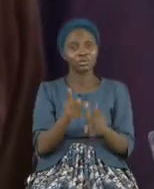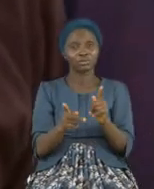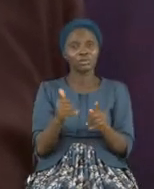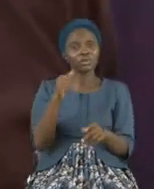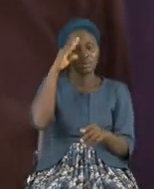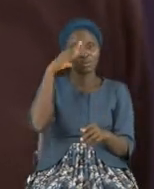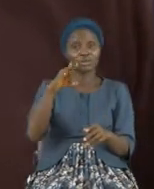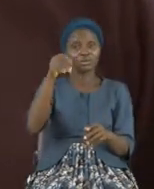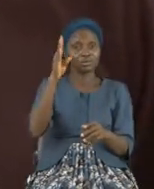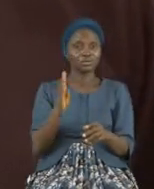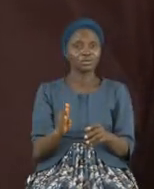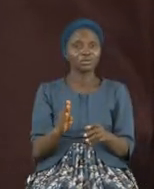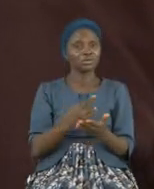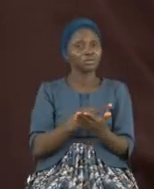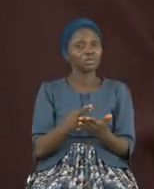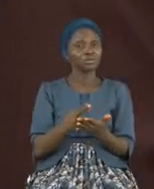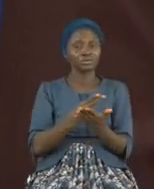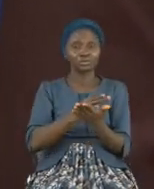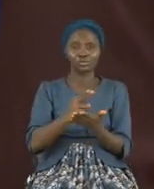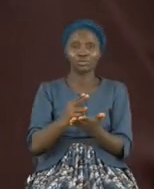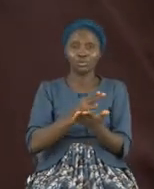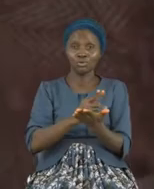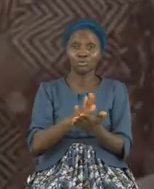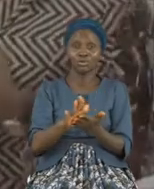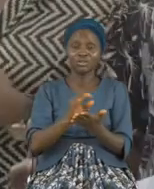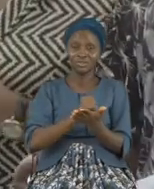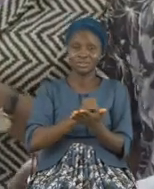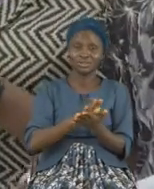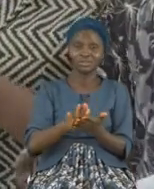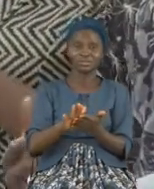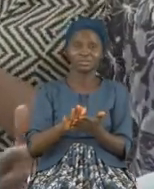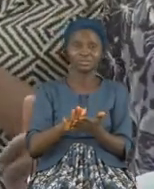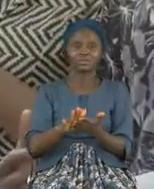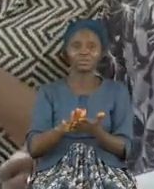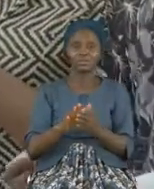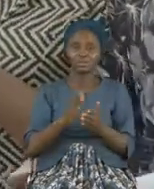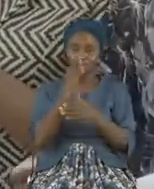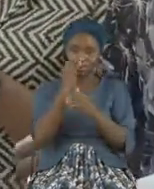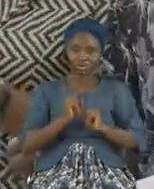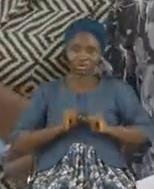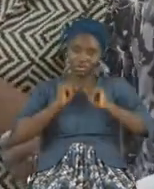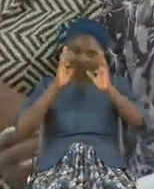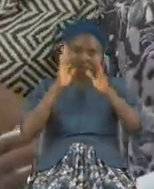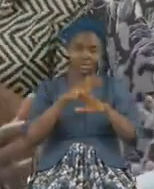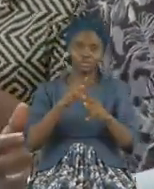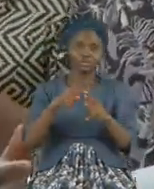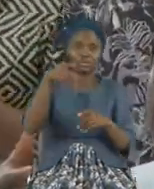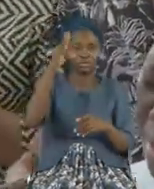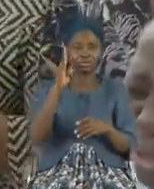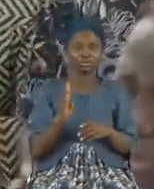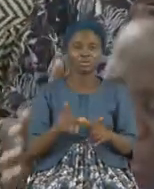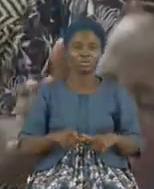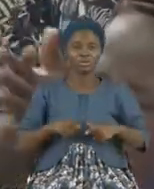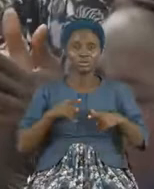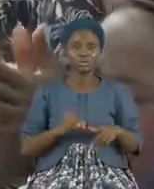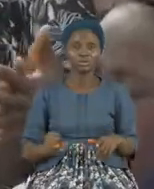righteous, holy, sanctified, submissive unto God, living by the word